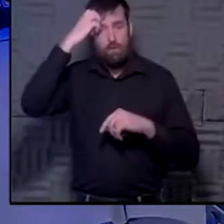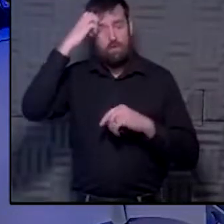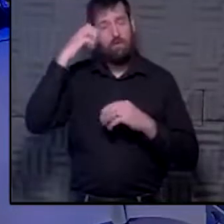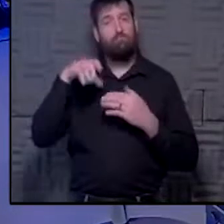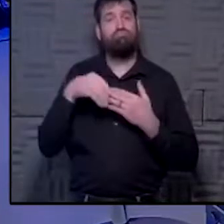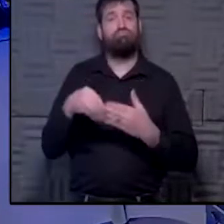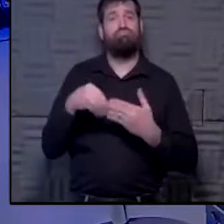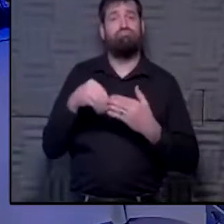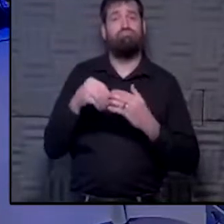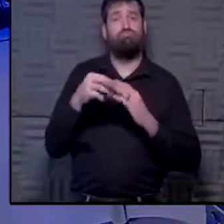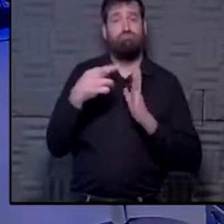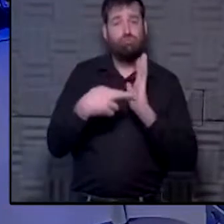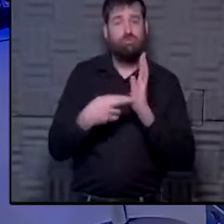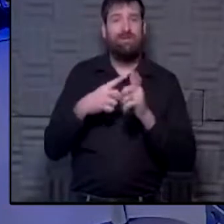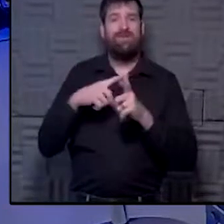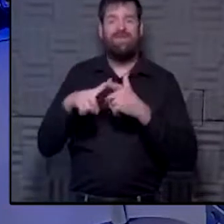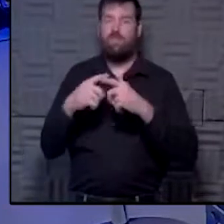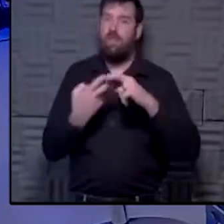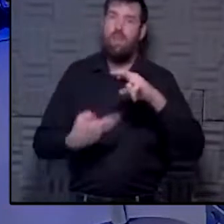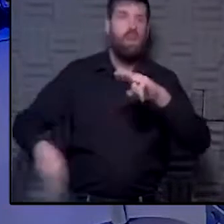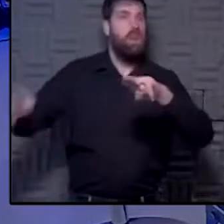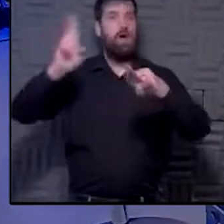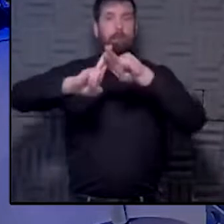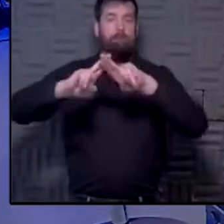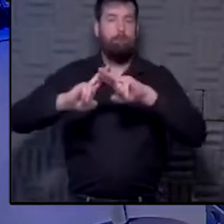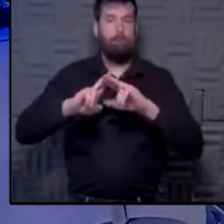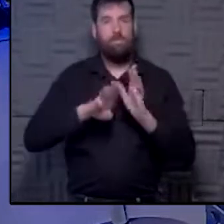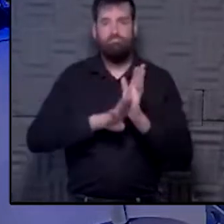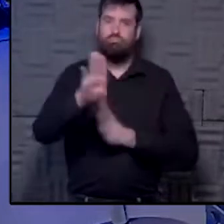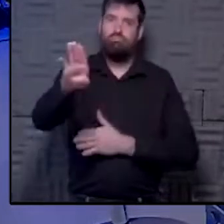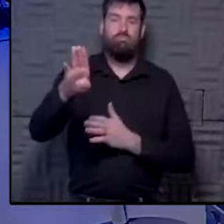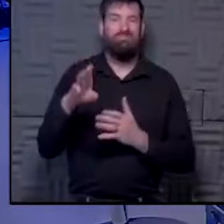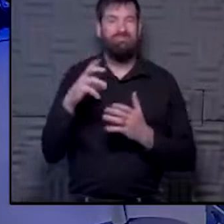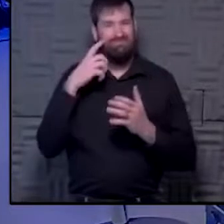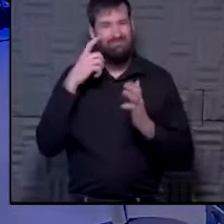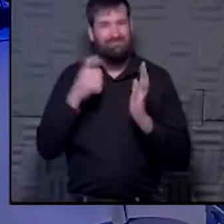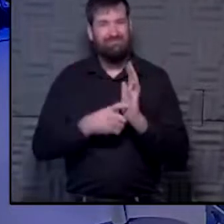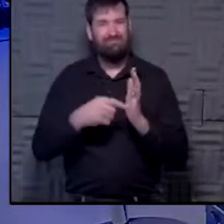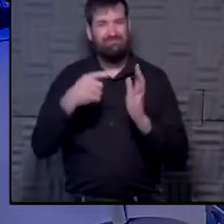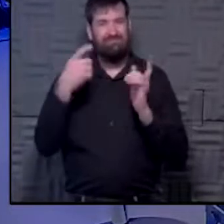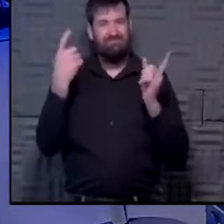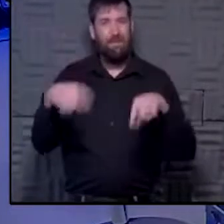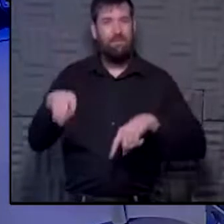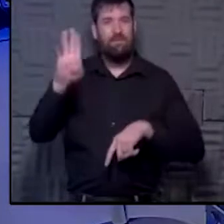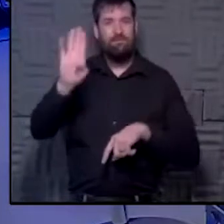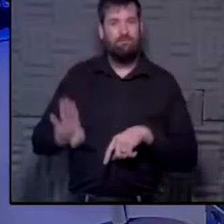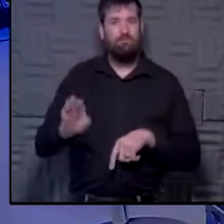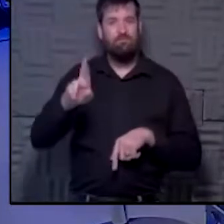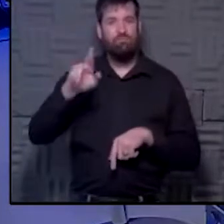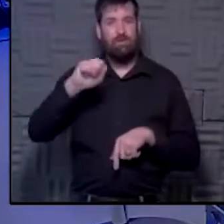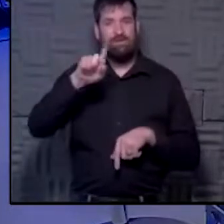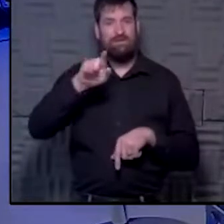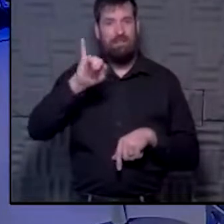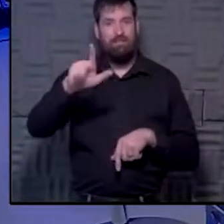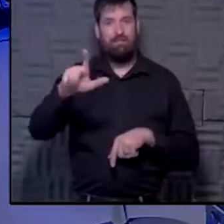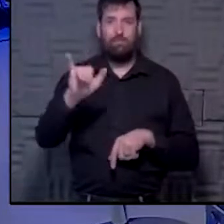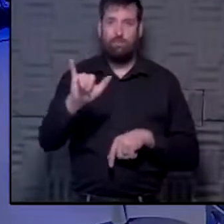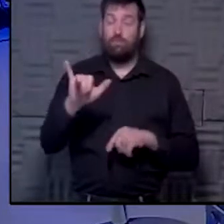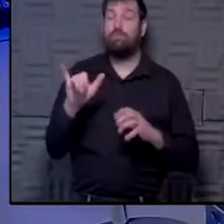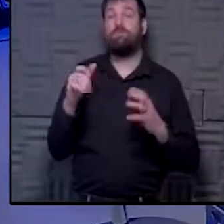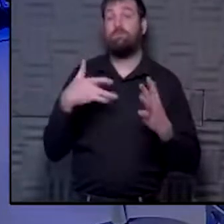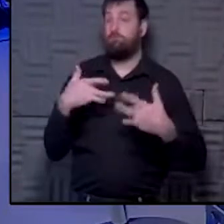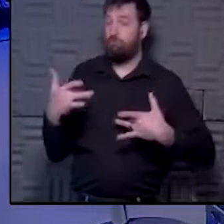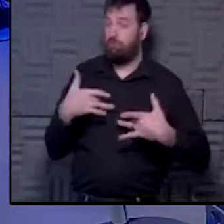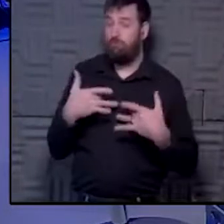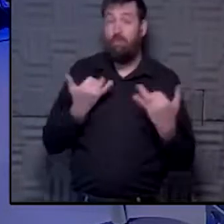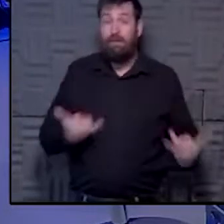for the last week, Yeah. the real concern, of course, we know about the surges and the problems in Brazil as well. So that's my real concern. In the moment, I think